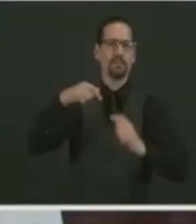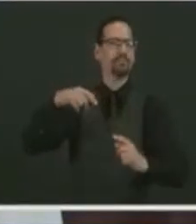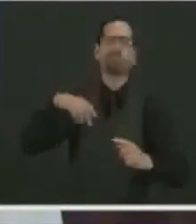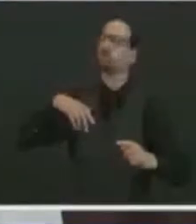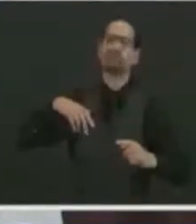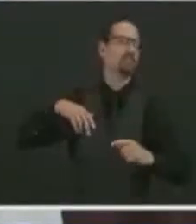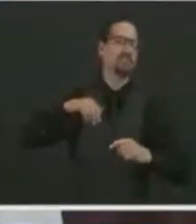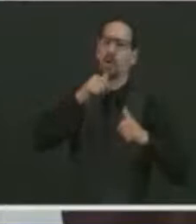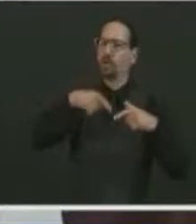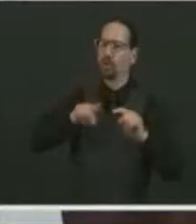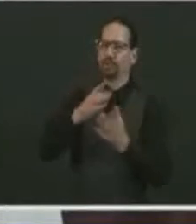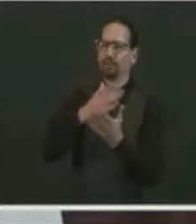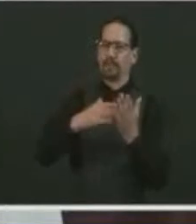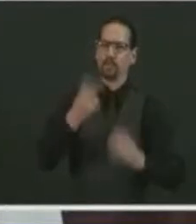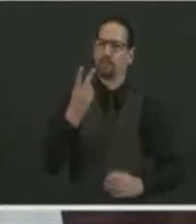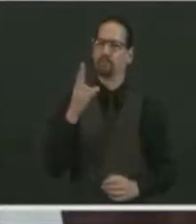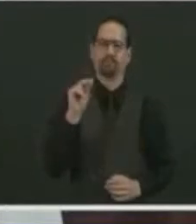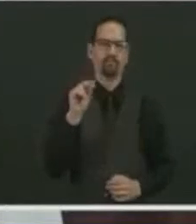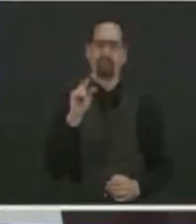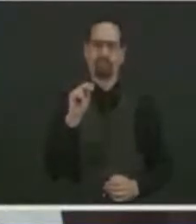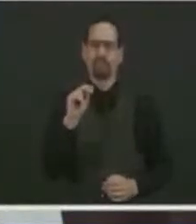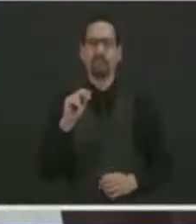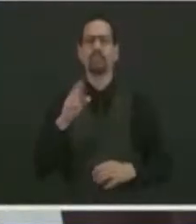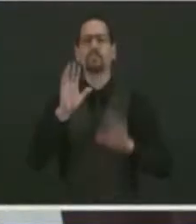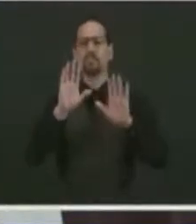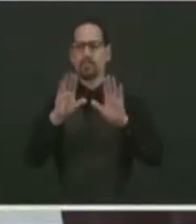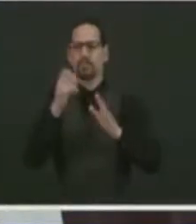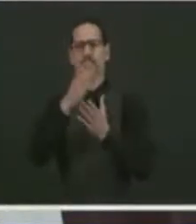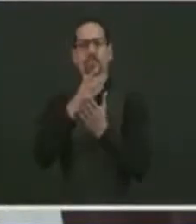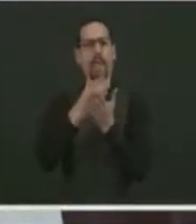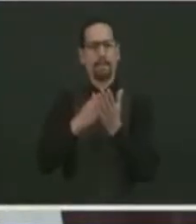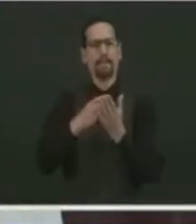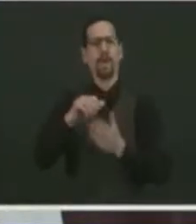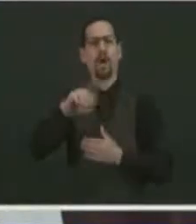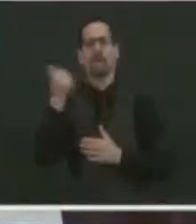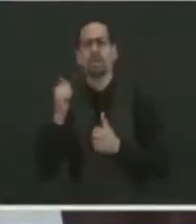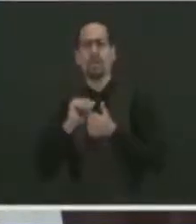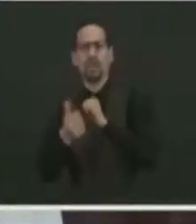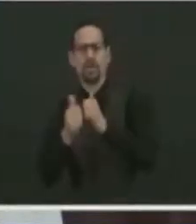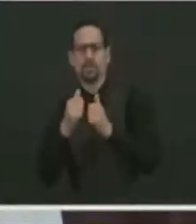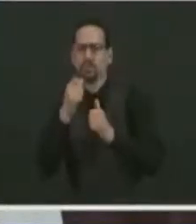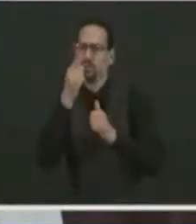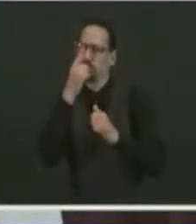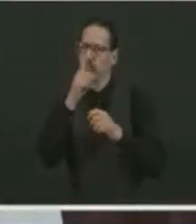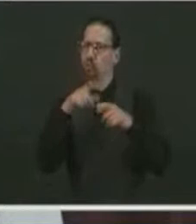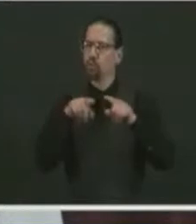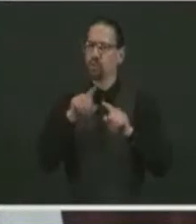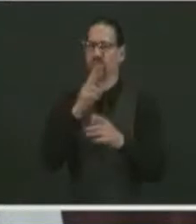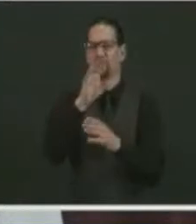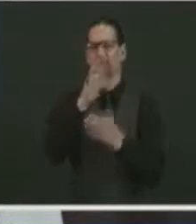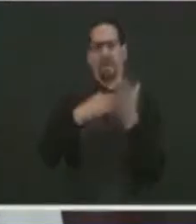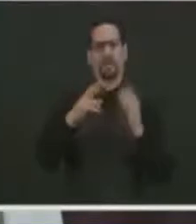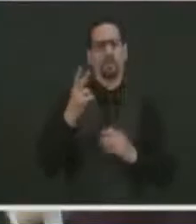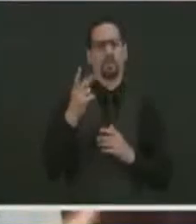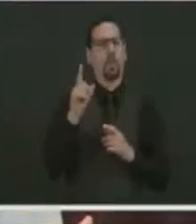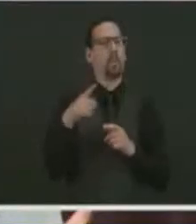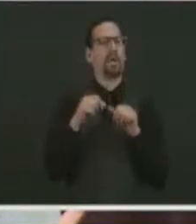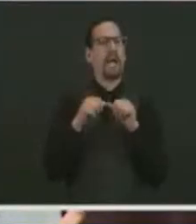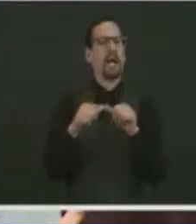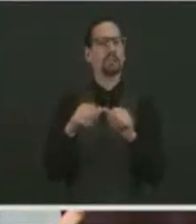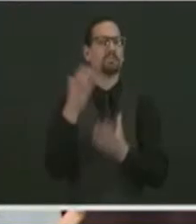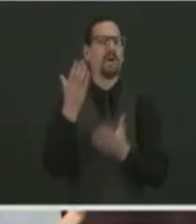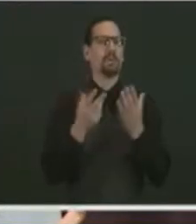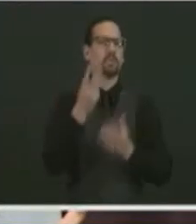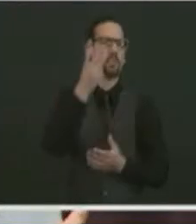phase 2 will last about the month of June, 3 to 4 weeks. We're also asking that you keep a